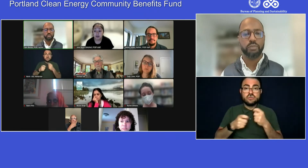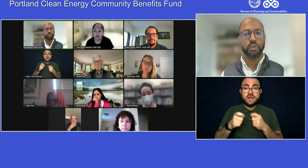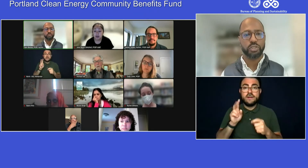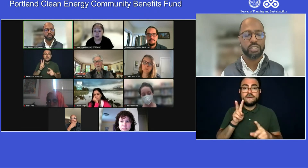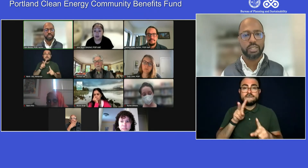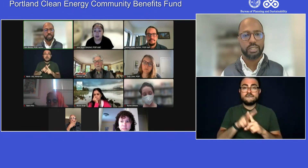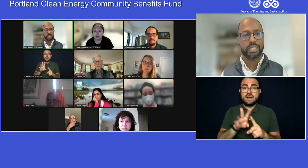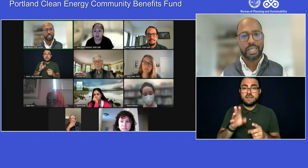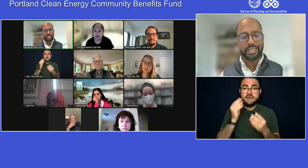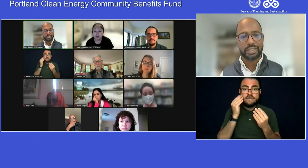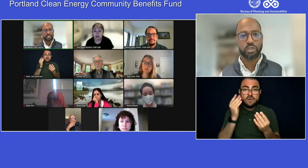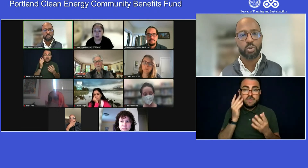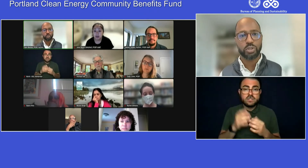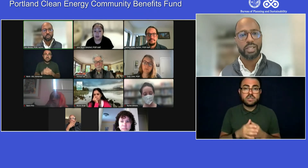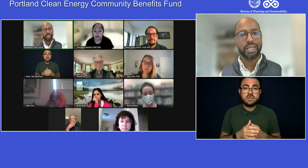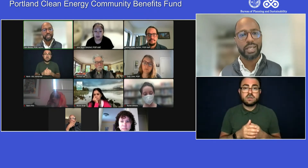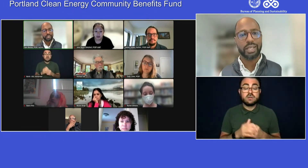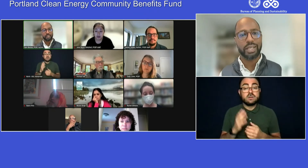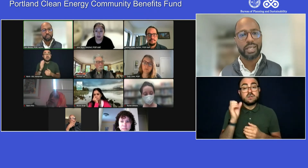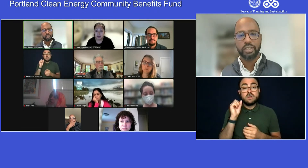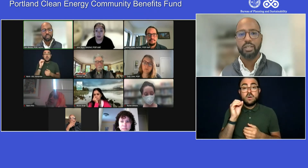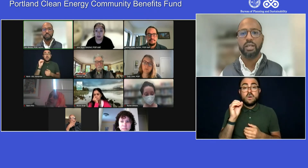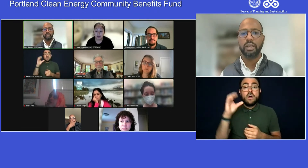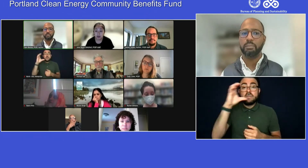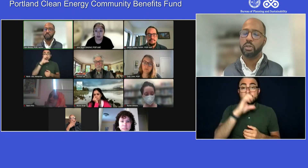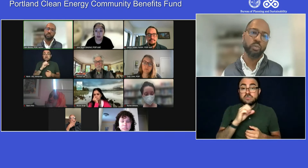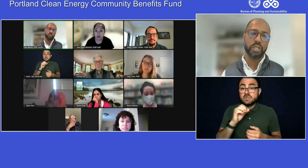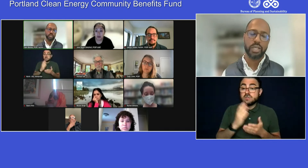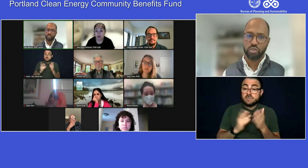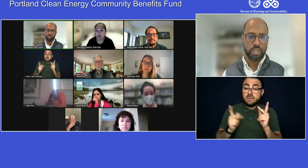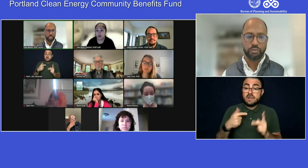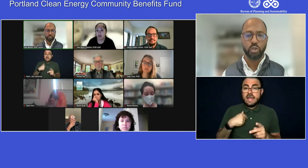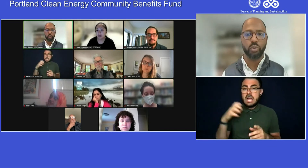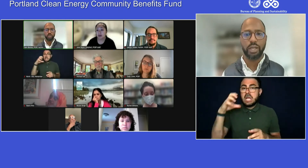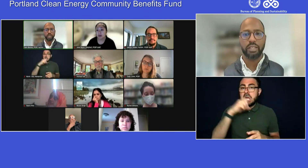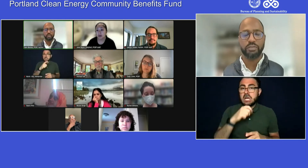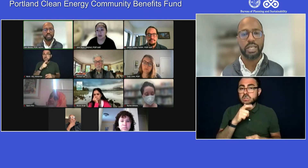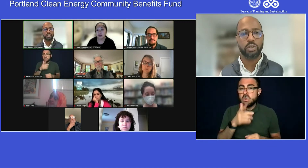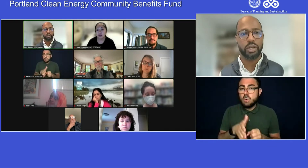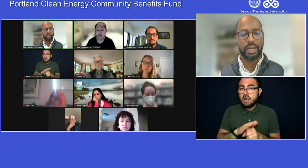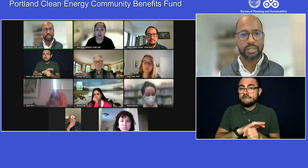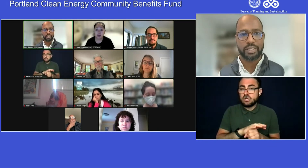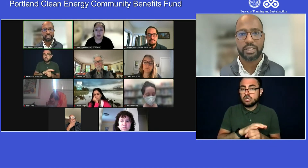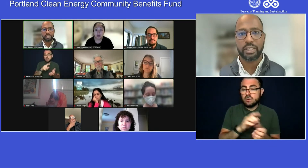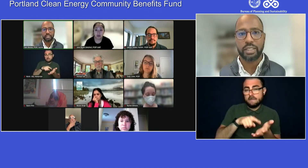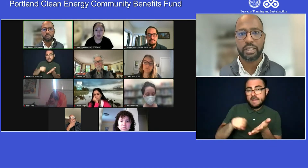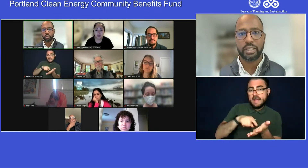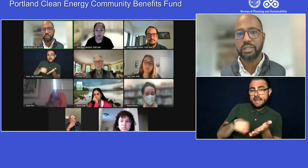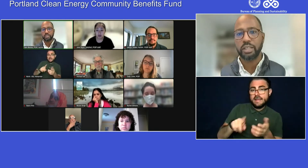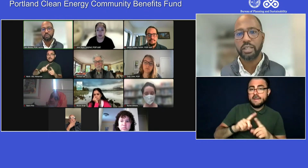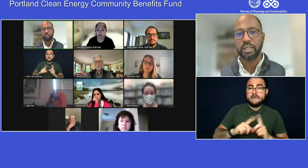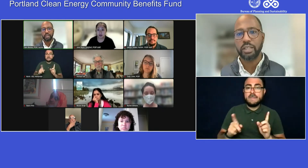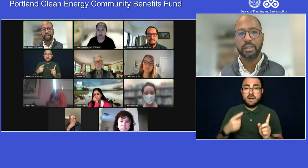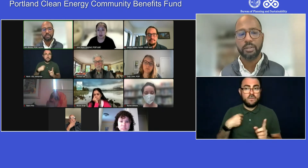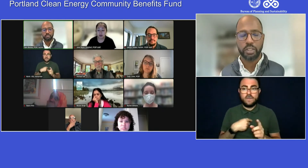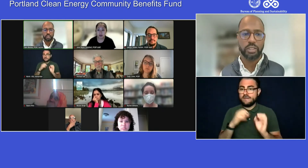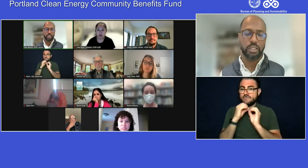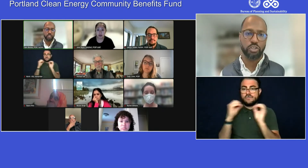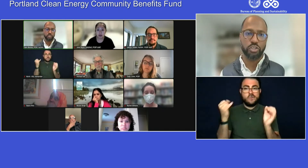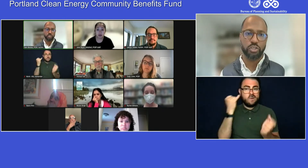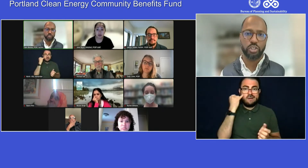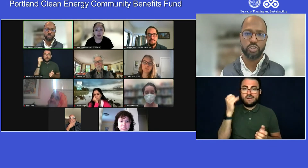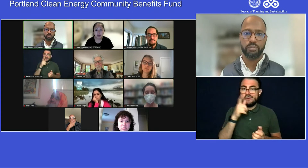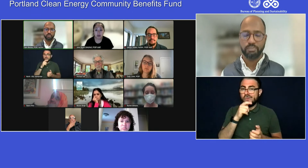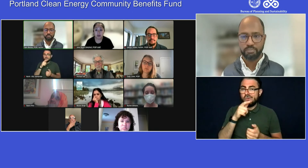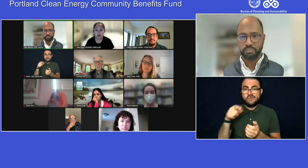so sure, some folks can take a guess as to who's likely covered, but we actually have no line of sight or access into who is covered by the